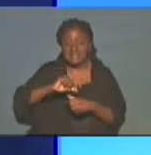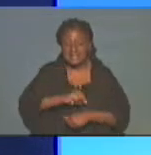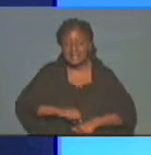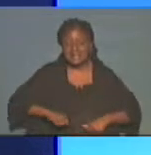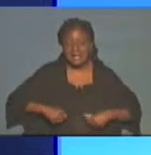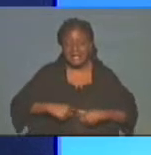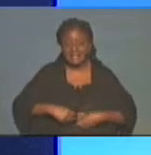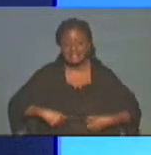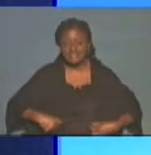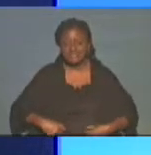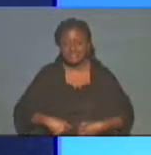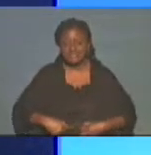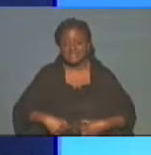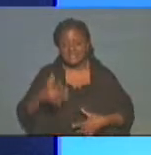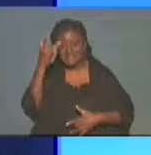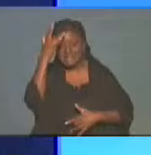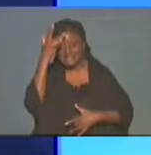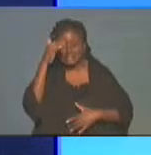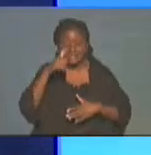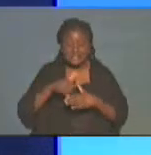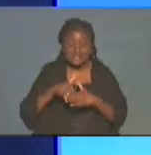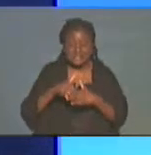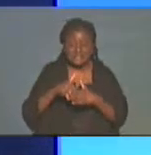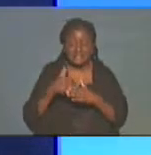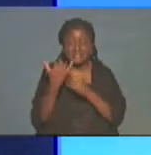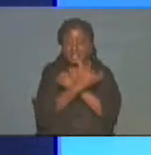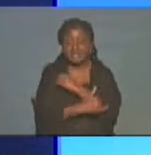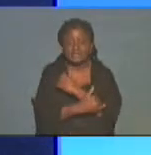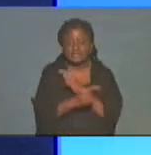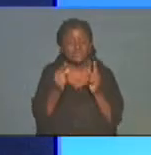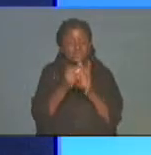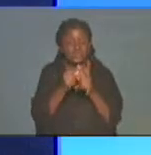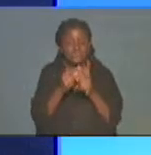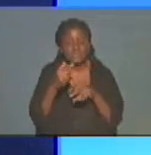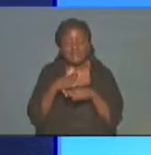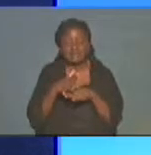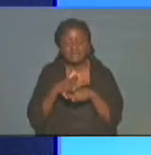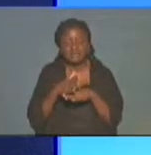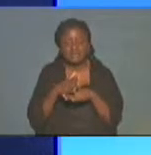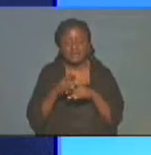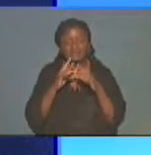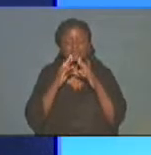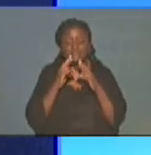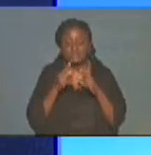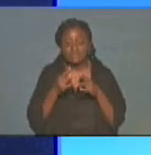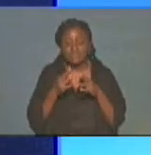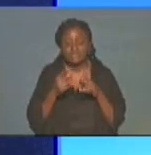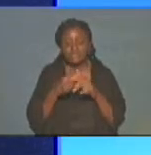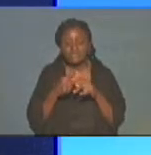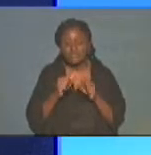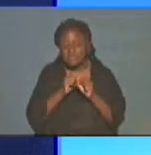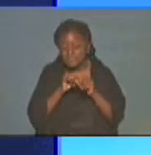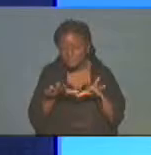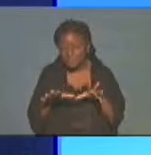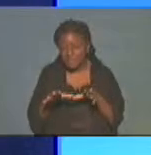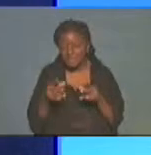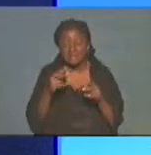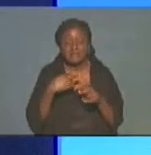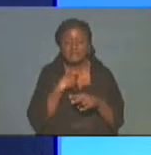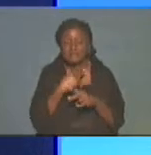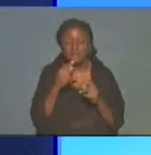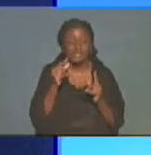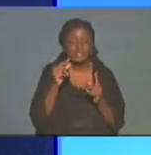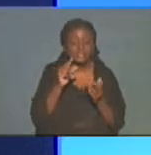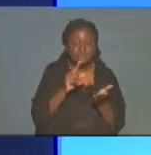respiratory illness in the country. His comments a direct response to a viral voice note from former health minister, the Honorable Dr. Dwayne